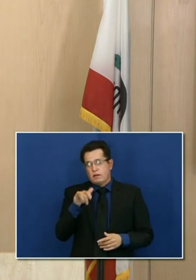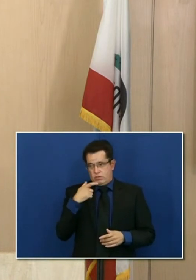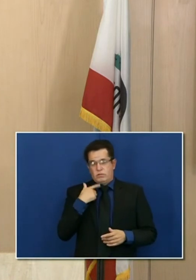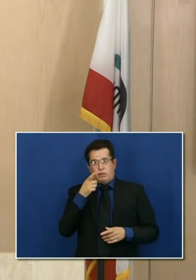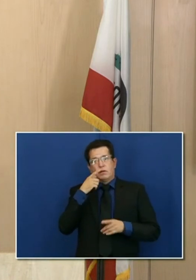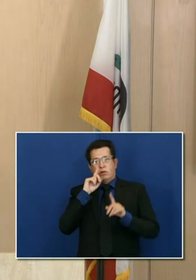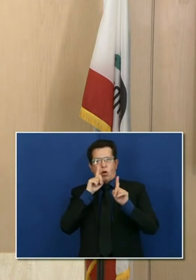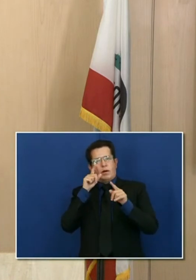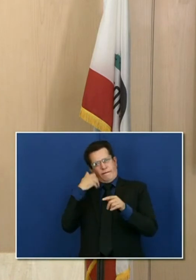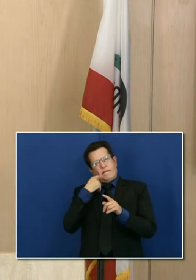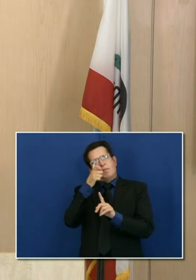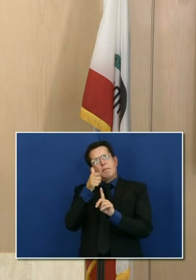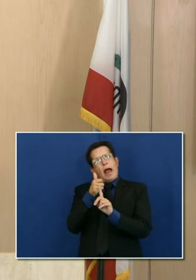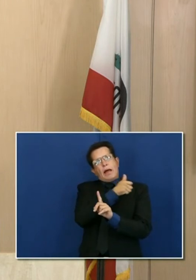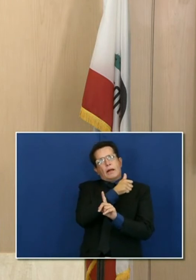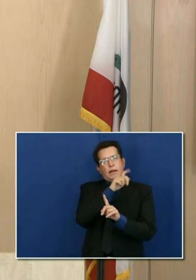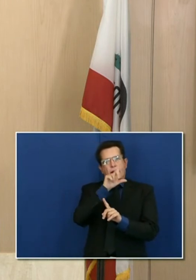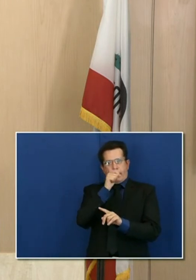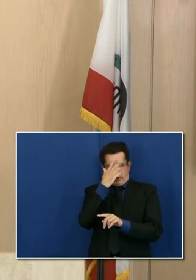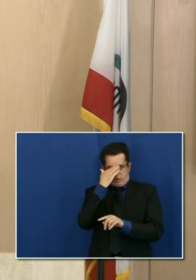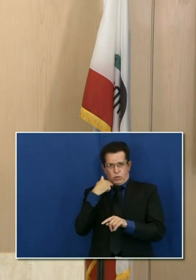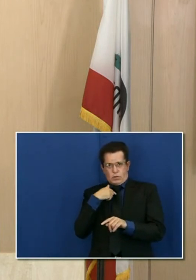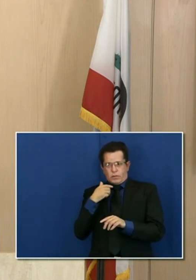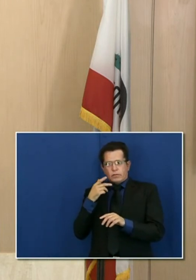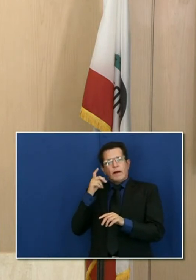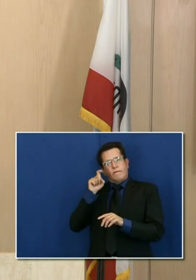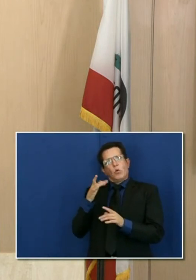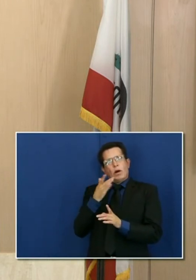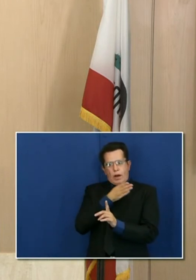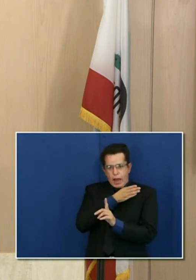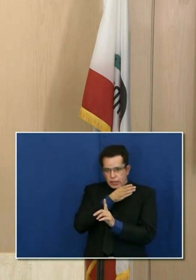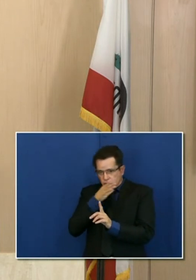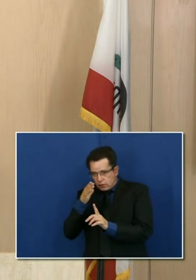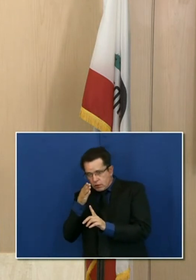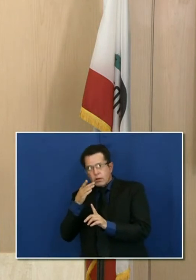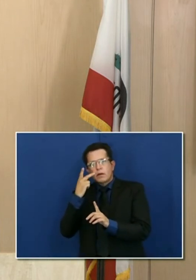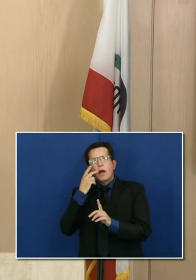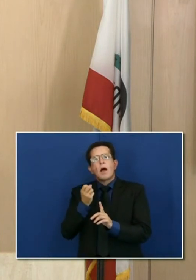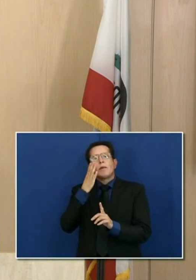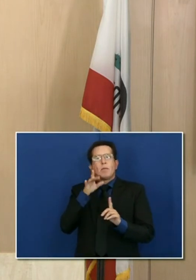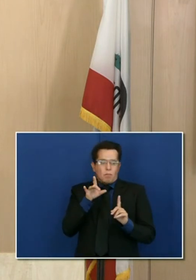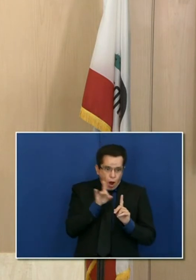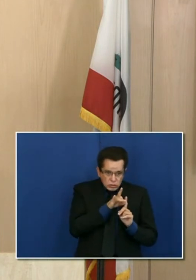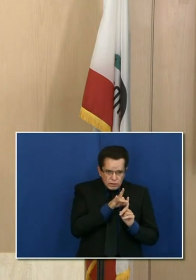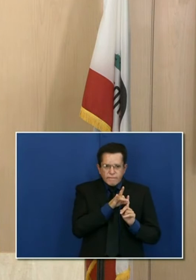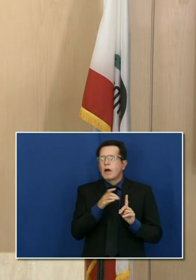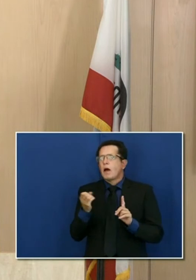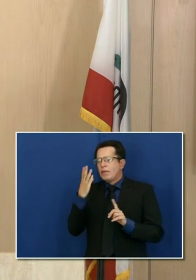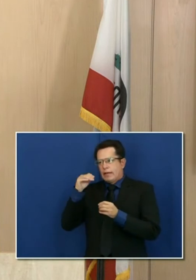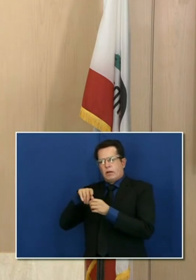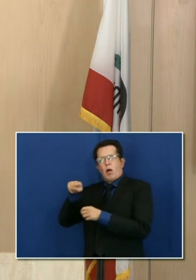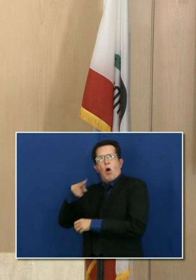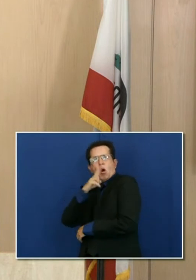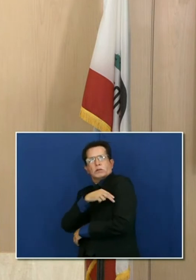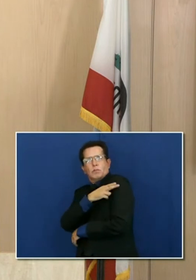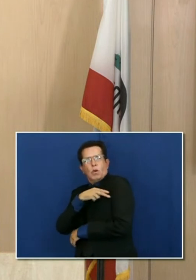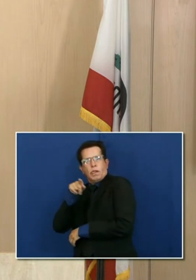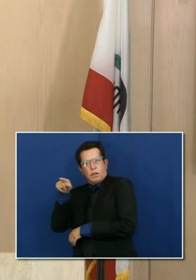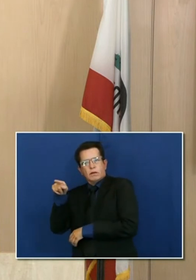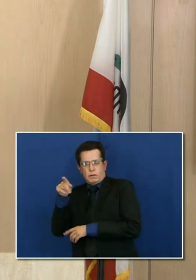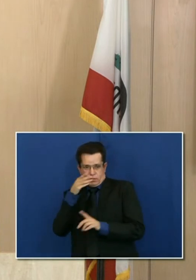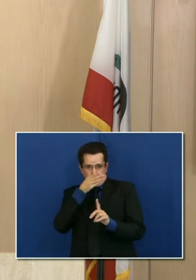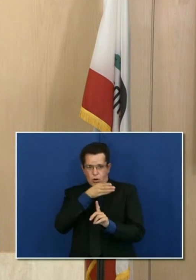significant lag between action, positive cases, and hospitalizations. We know there's between 21